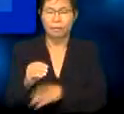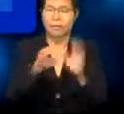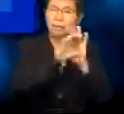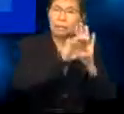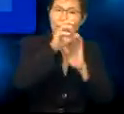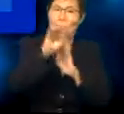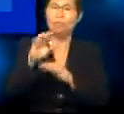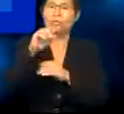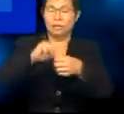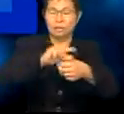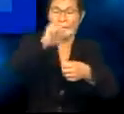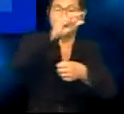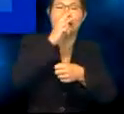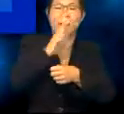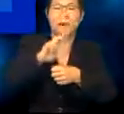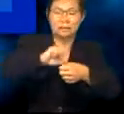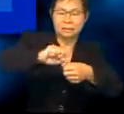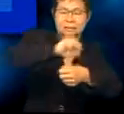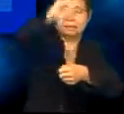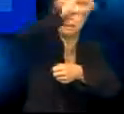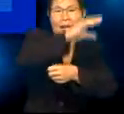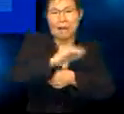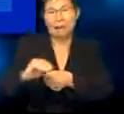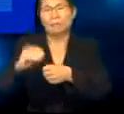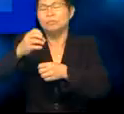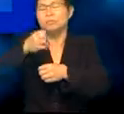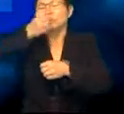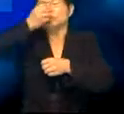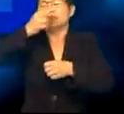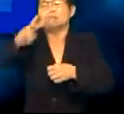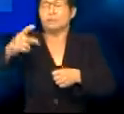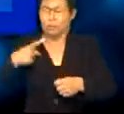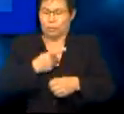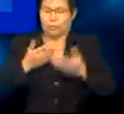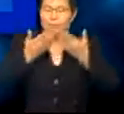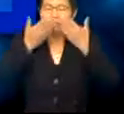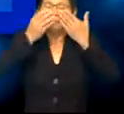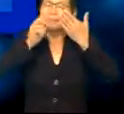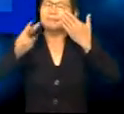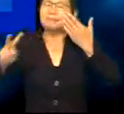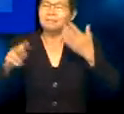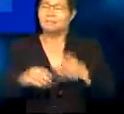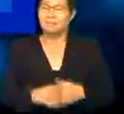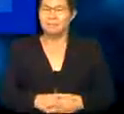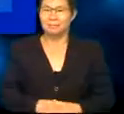And examples of gases are steam and the oxygen that we breathe.